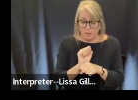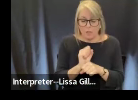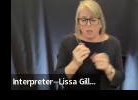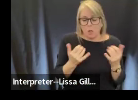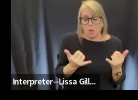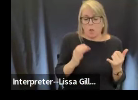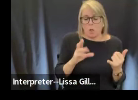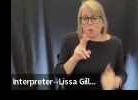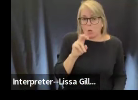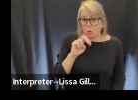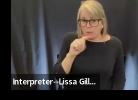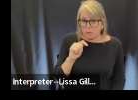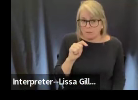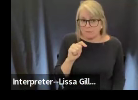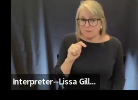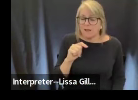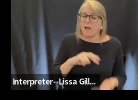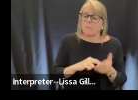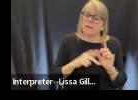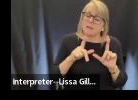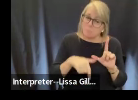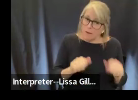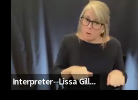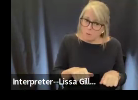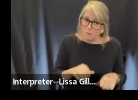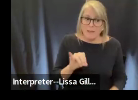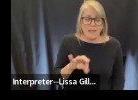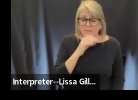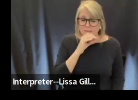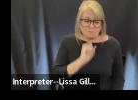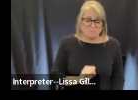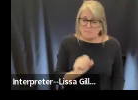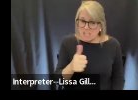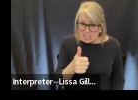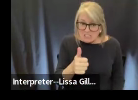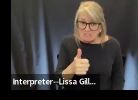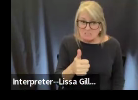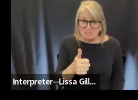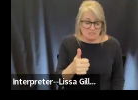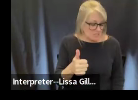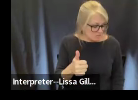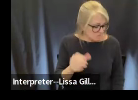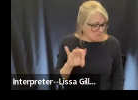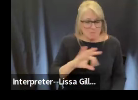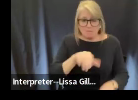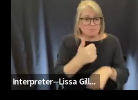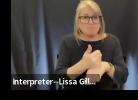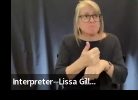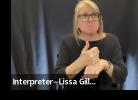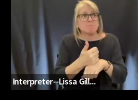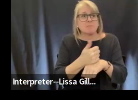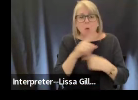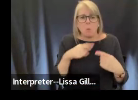I mean smoke alarms do expire. If the smoke alarm is older than 10 years old, if that smoke alarm was installed with your home and it was built